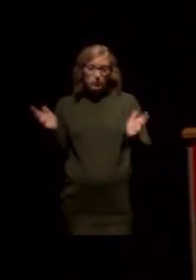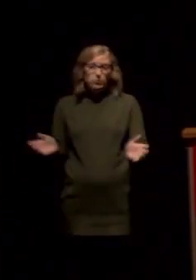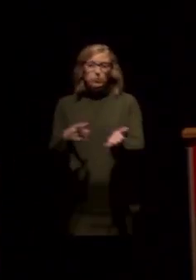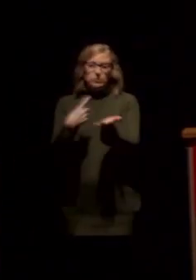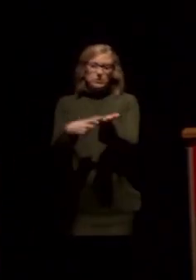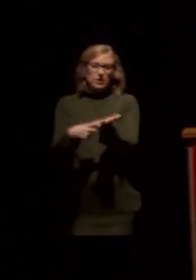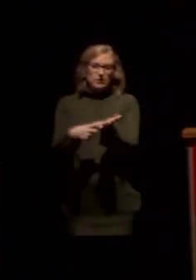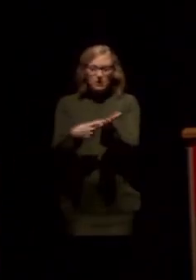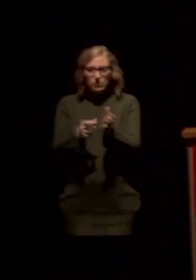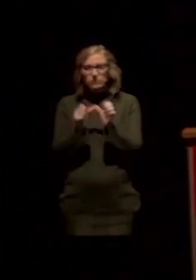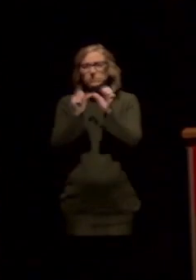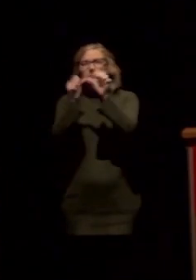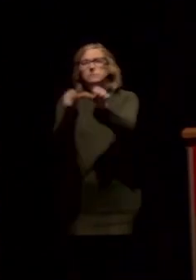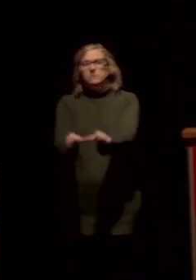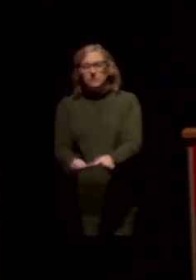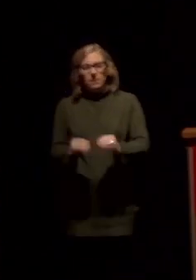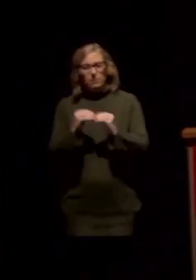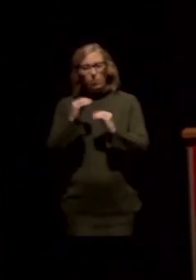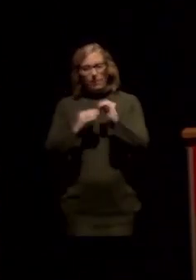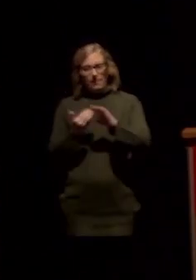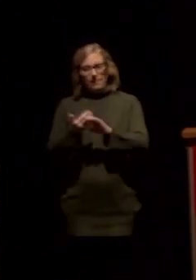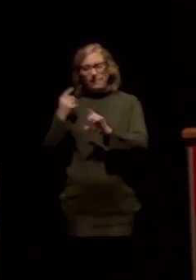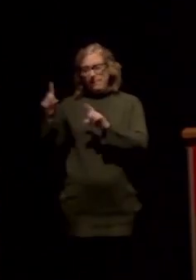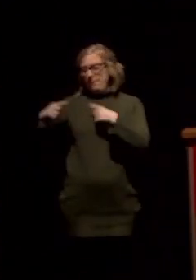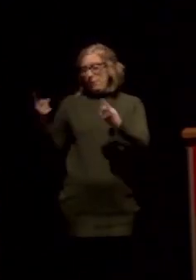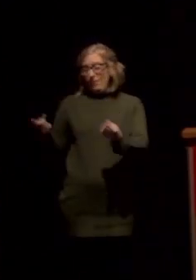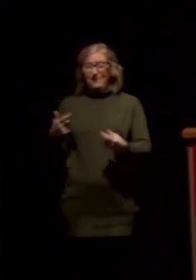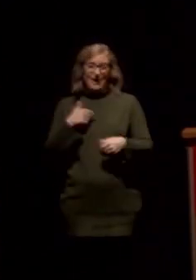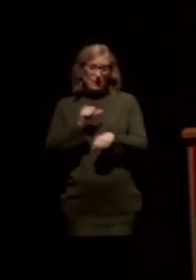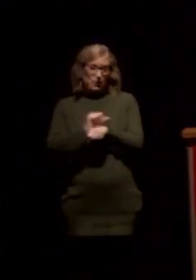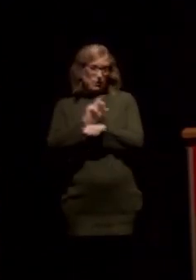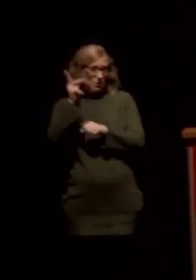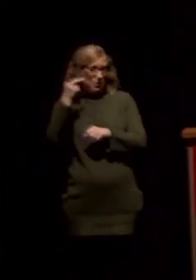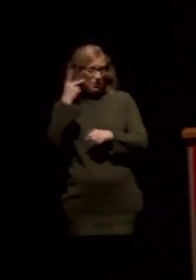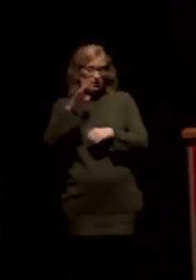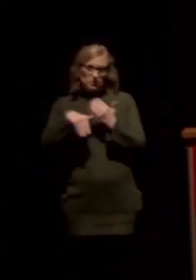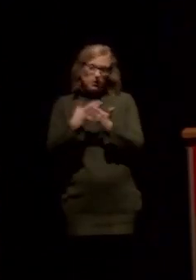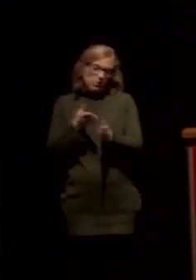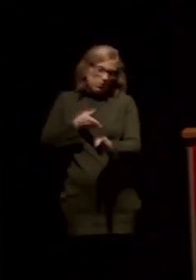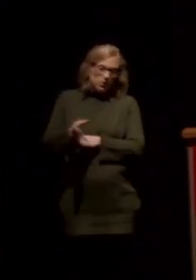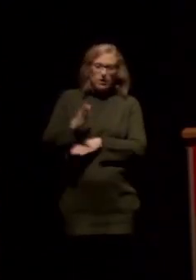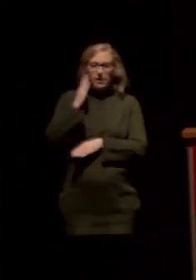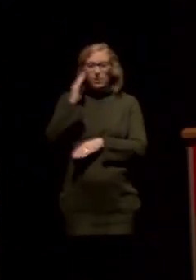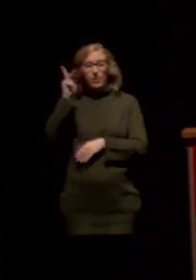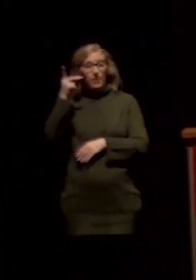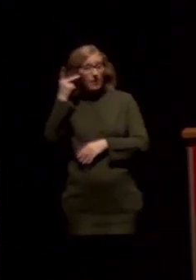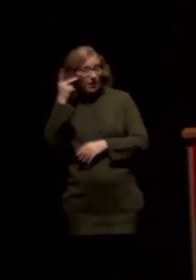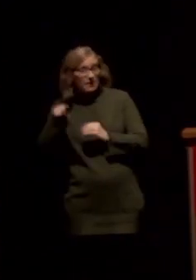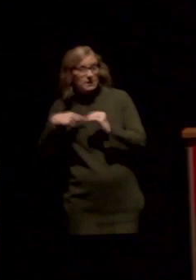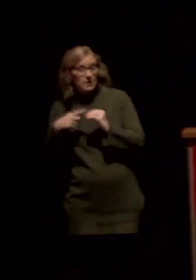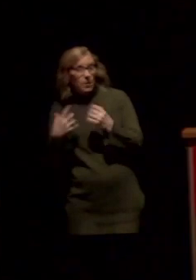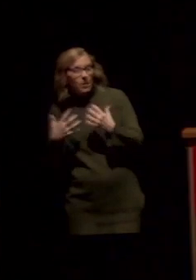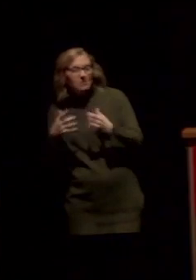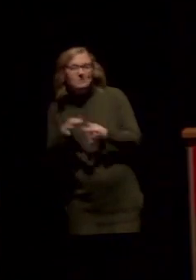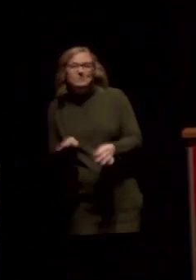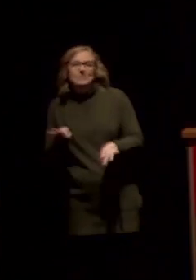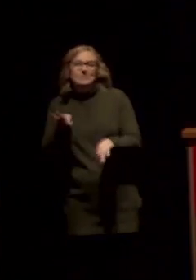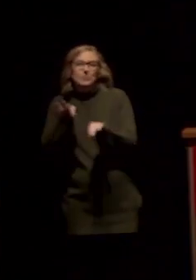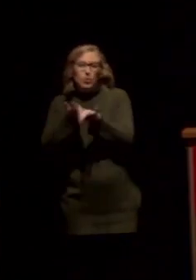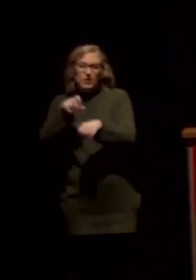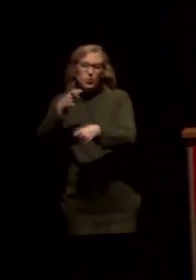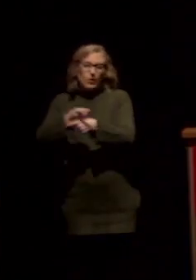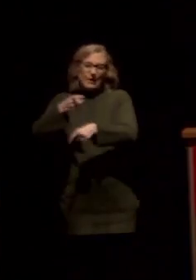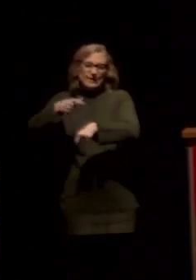than it's been pushed before. So I've been in politics my whole career, and I know politics is always about timing, right? It's